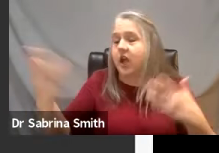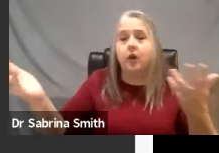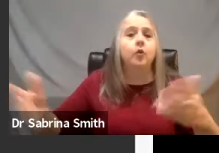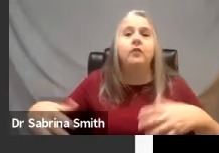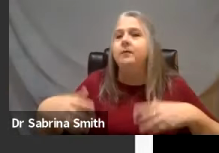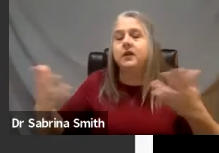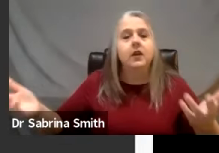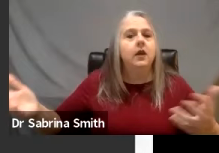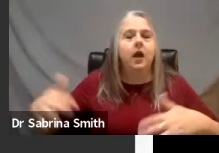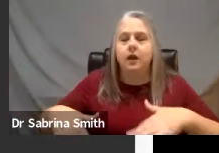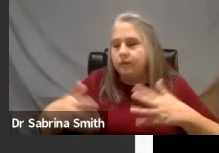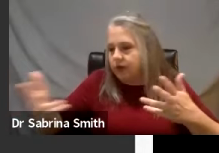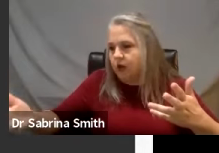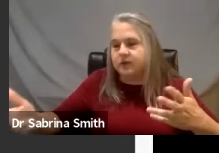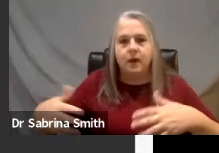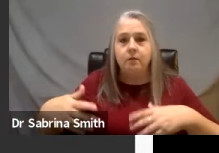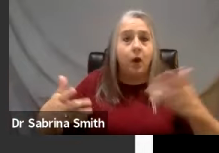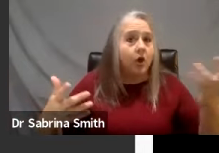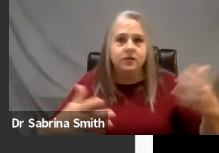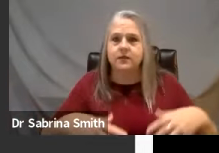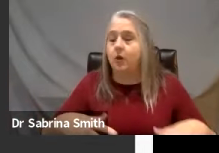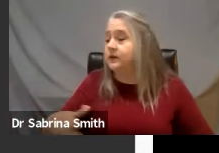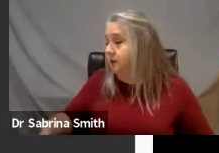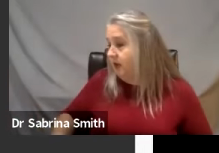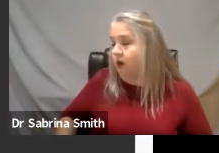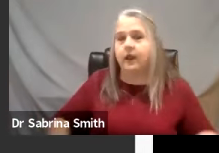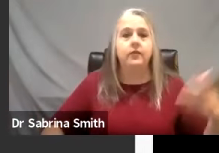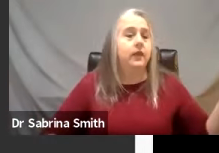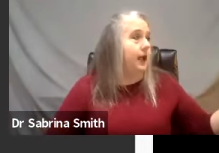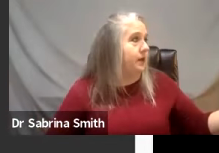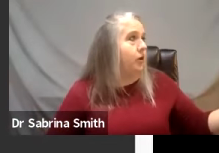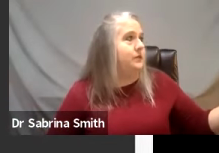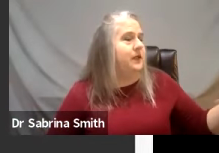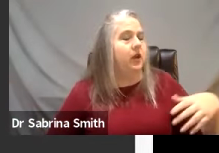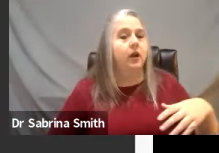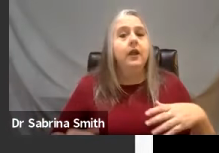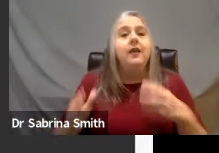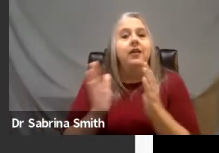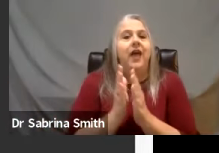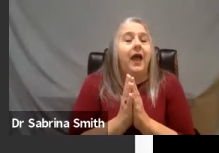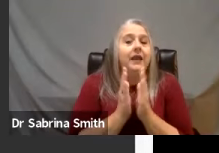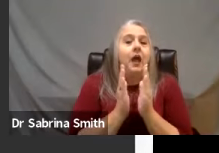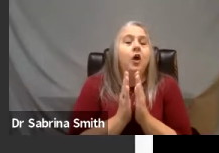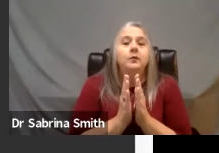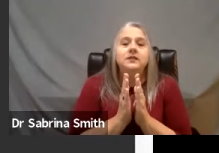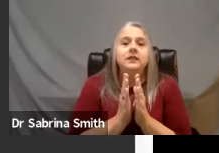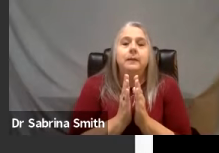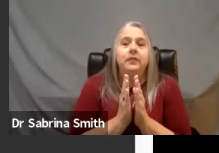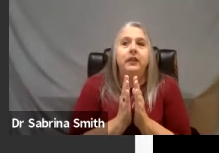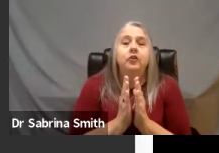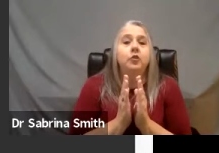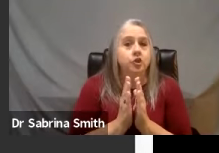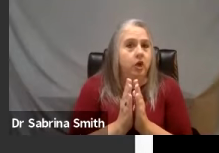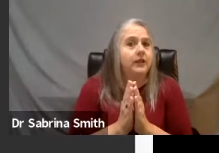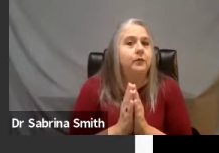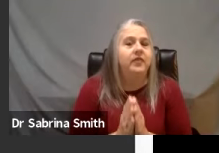I'm a child, or if I'm it's my boss is always going to be here, and then I'm going to always be here. That helps